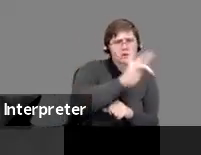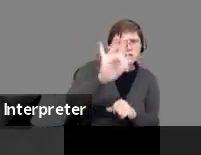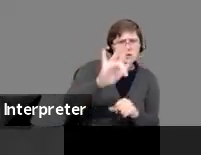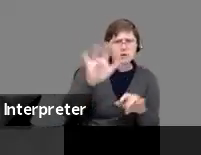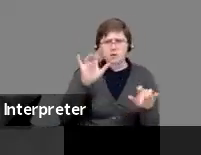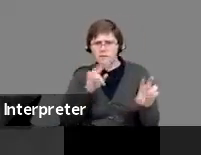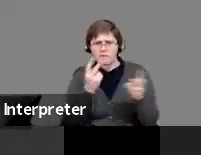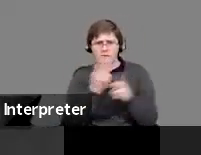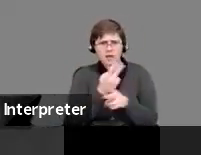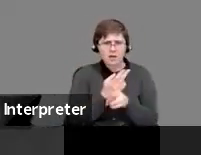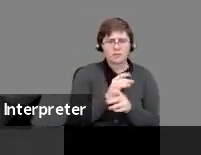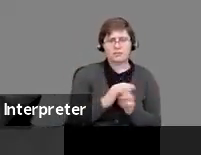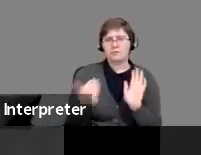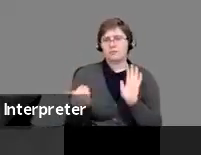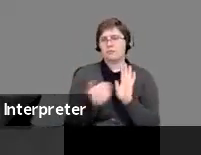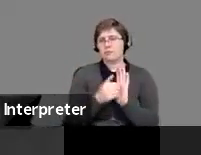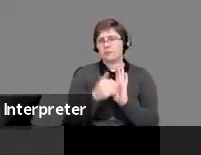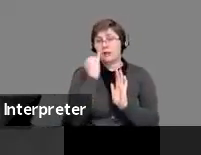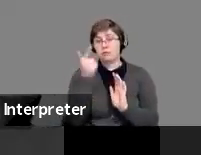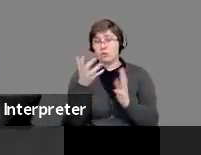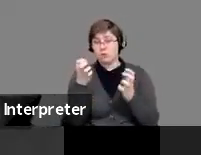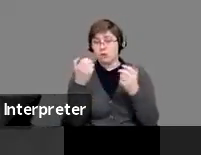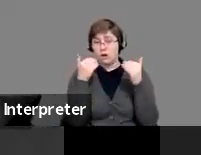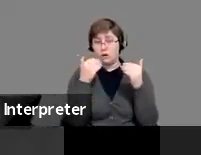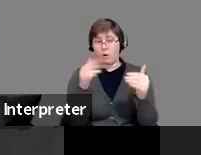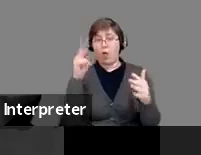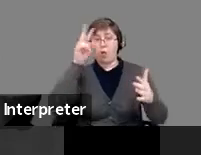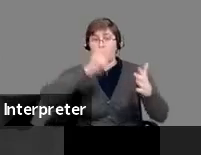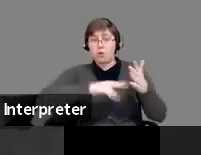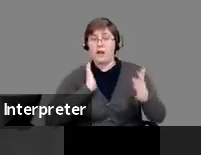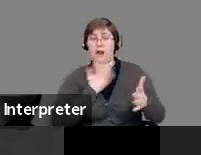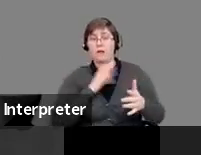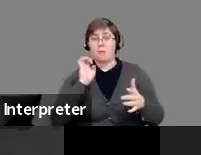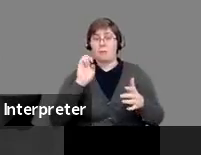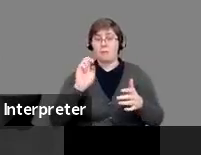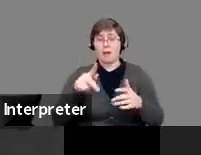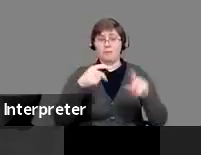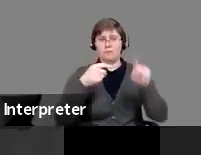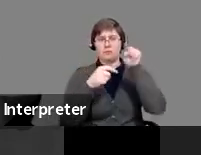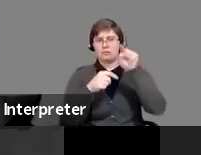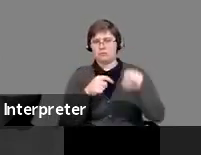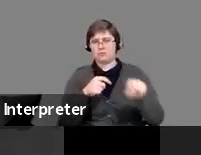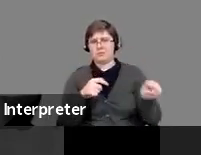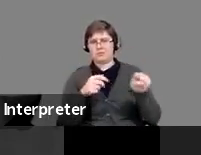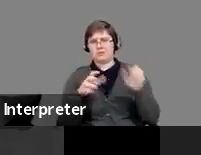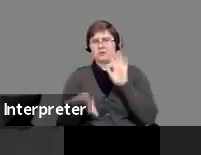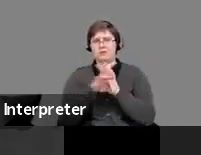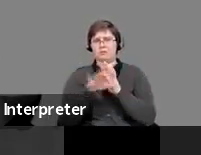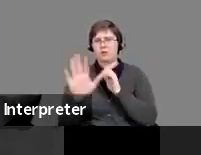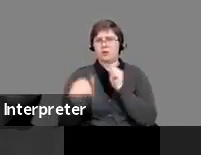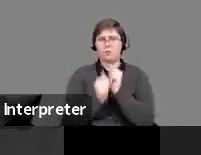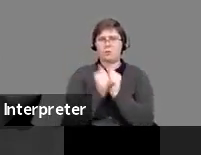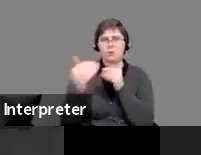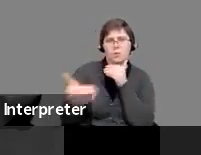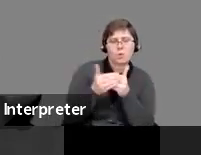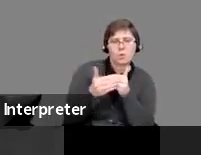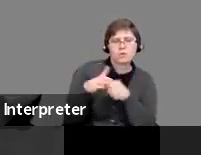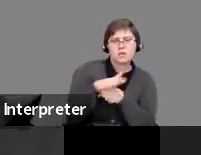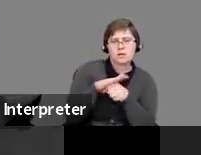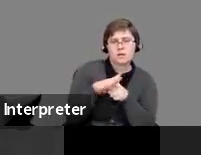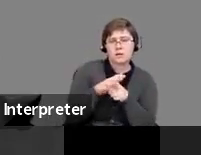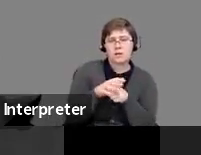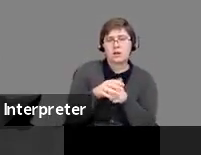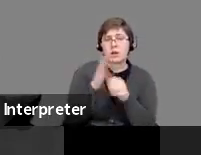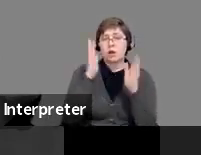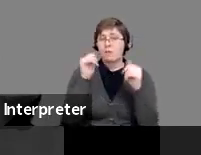again, if you want to go ahead and look at the map, you'll be able to then pick your closest spot, and hopefully there's a time